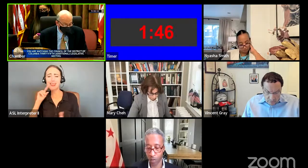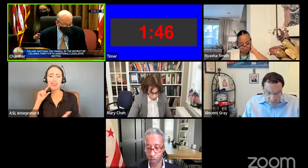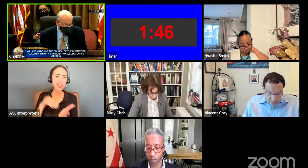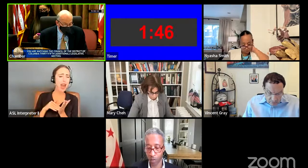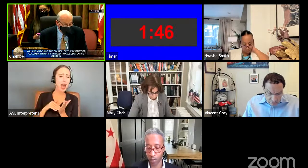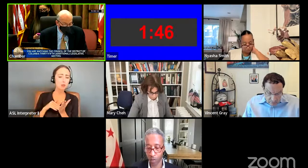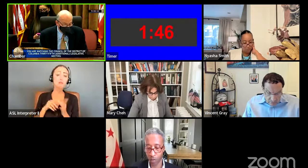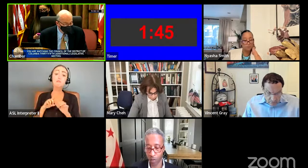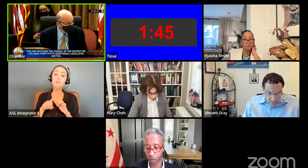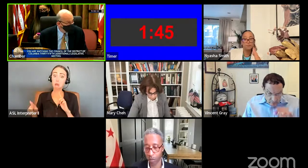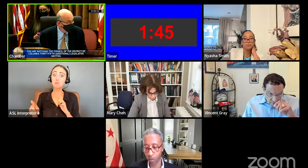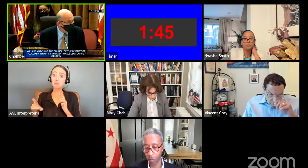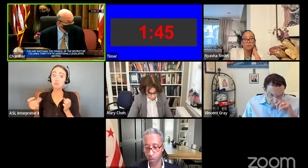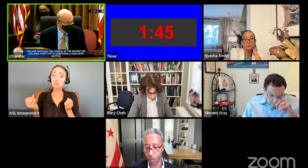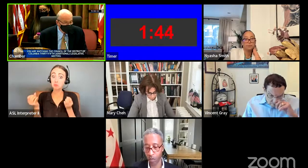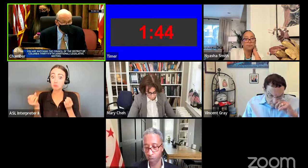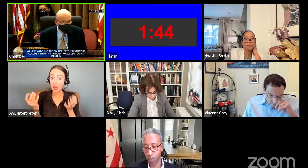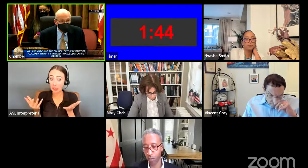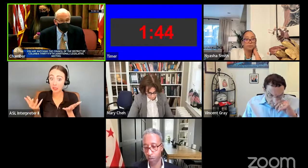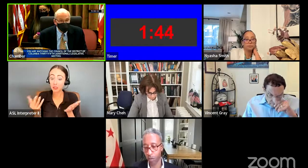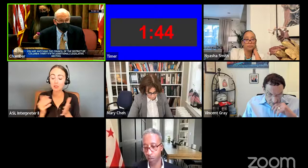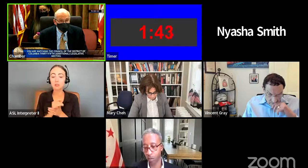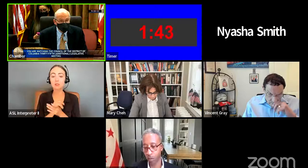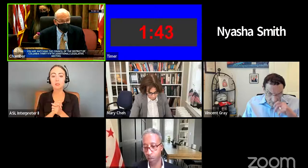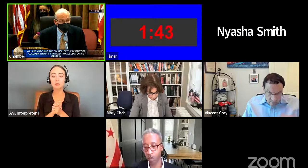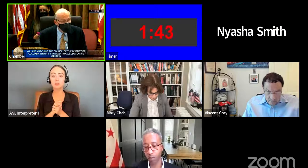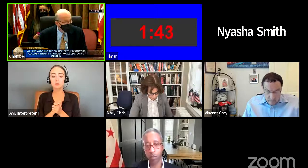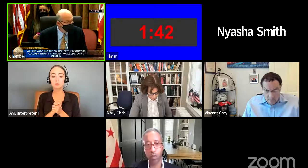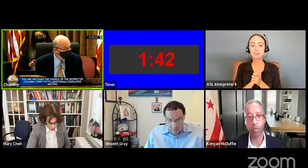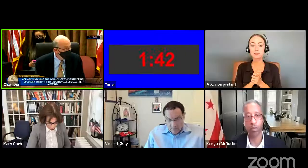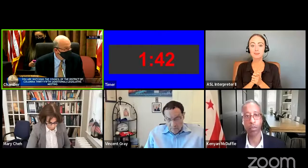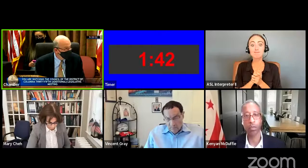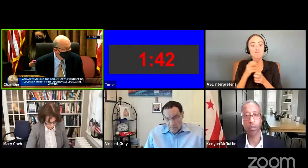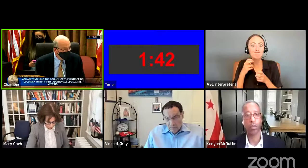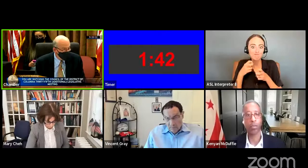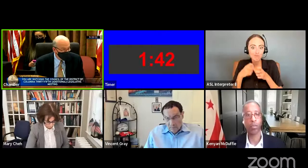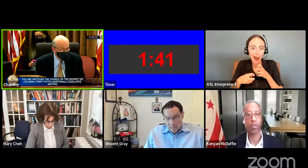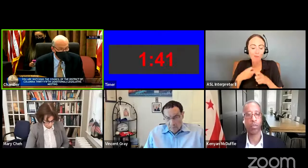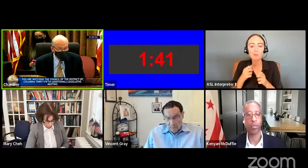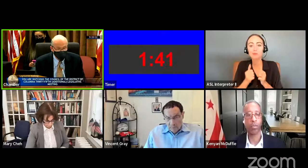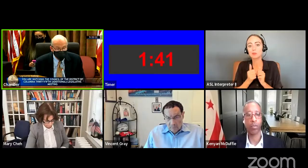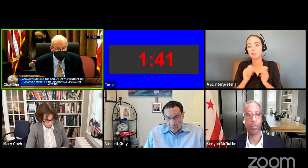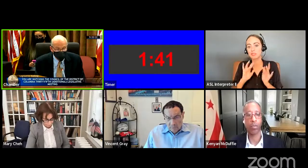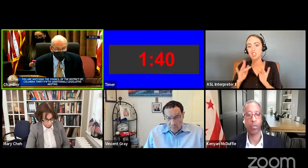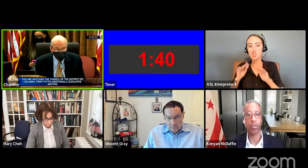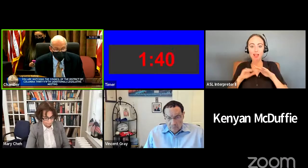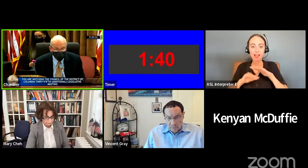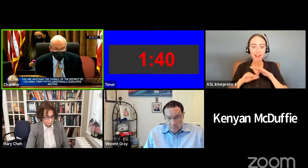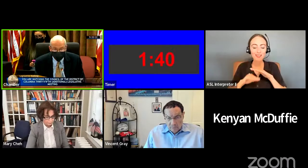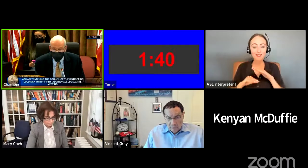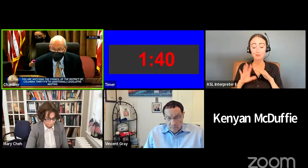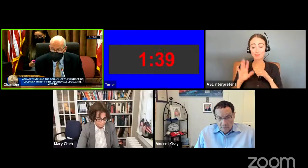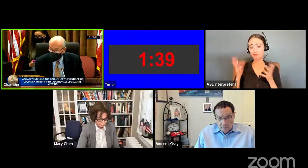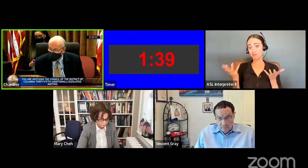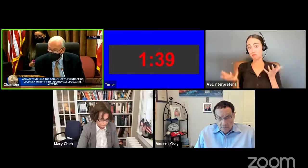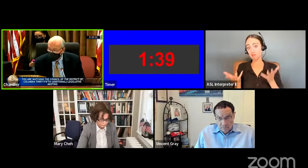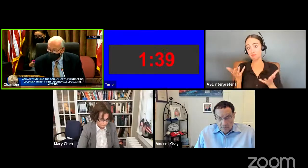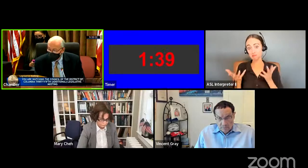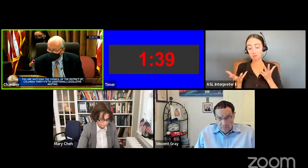from a fair number of parents around the city, is that there are problems with digital access, and that access could be